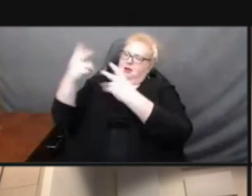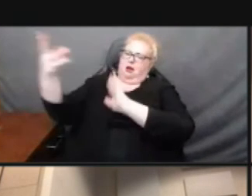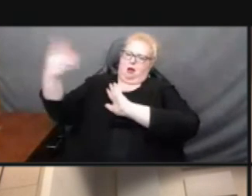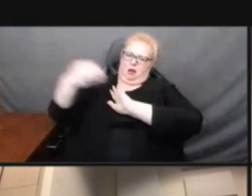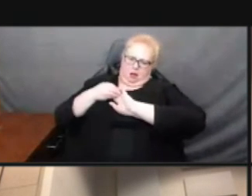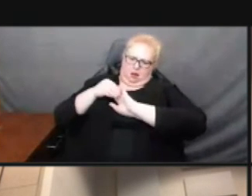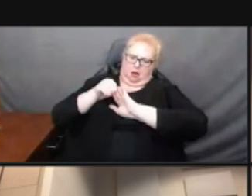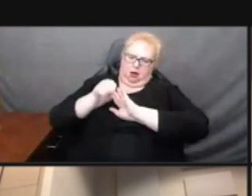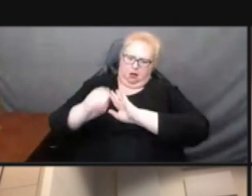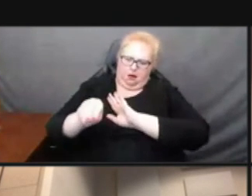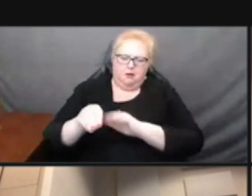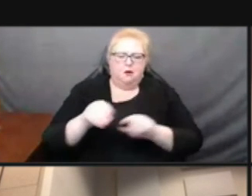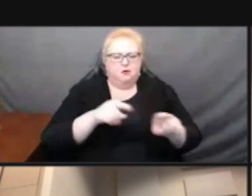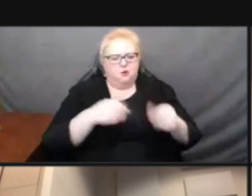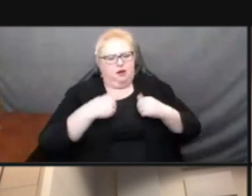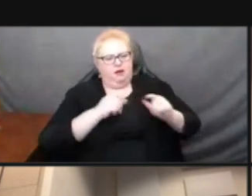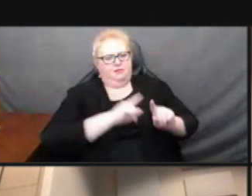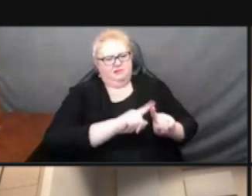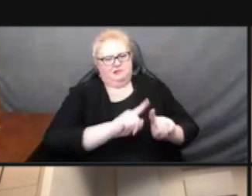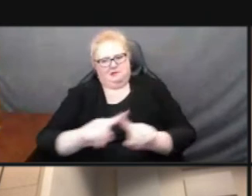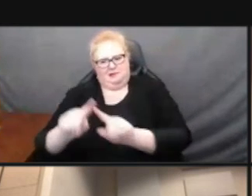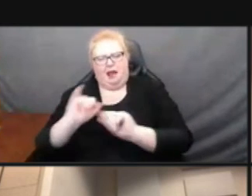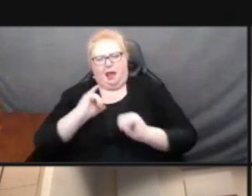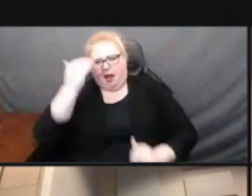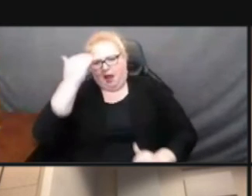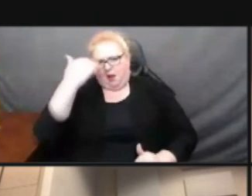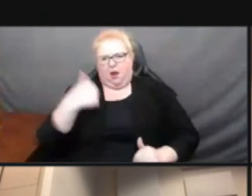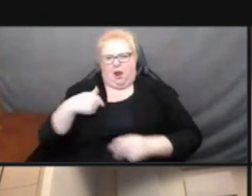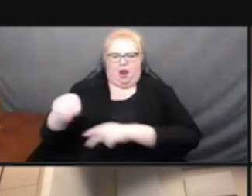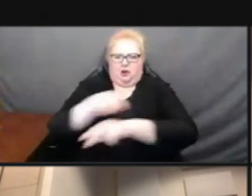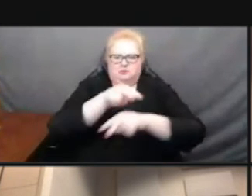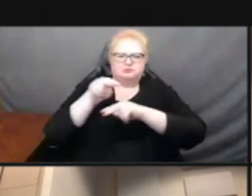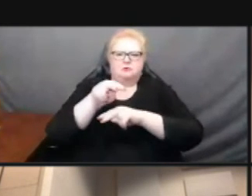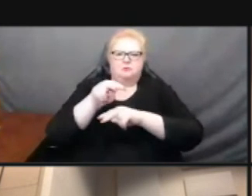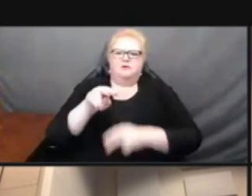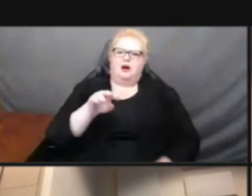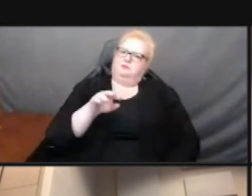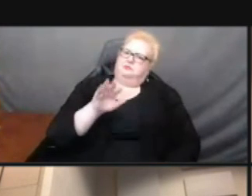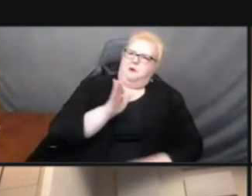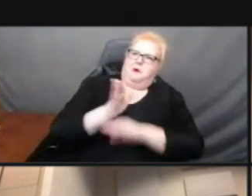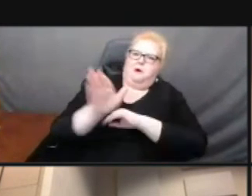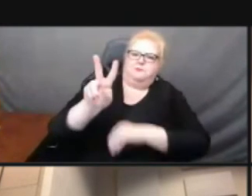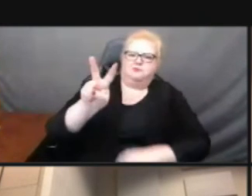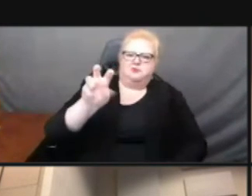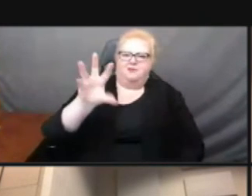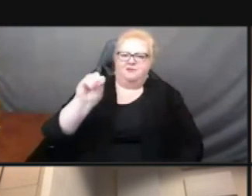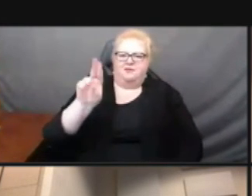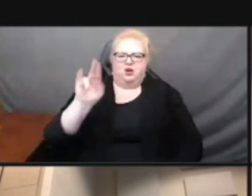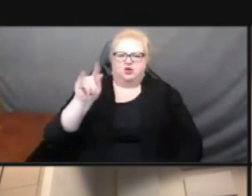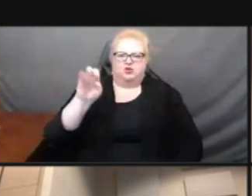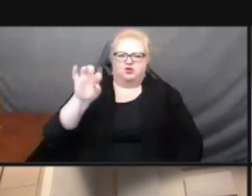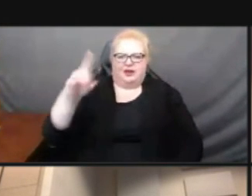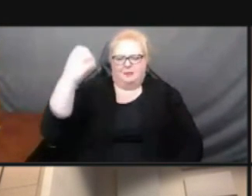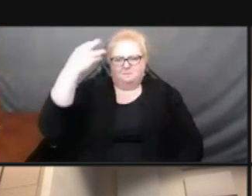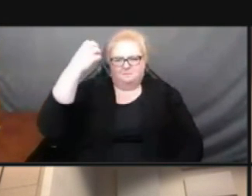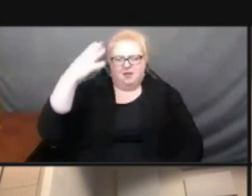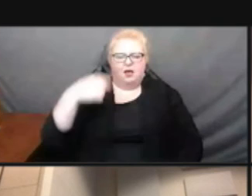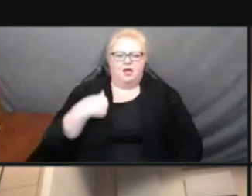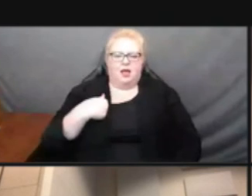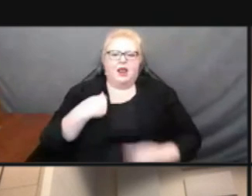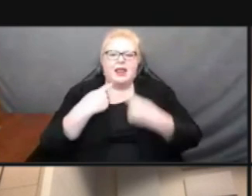over 250 United Methodist churches. And I told every pastor, at best, you're a 33%